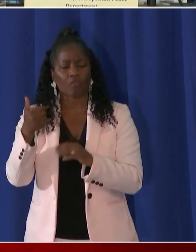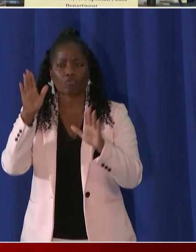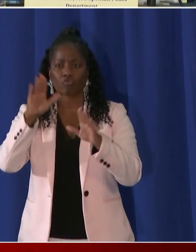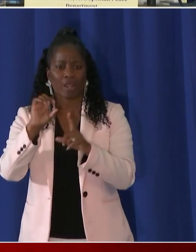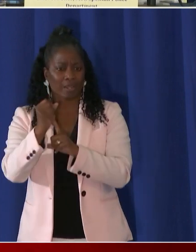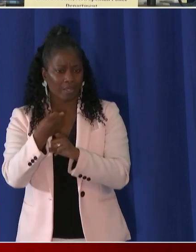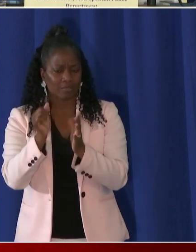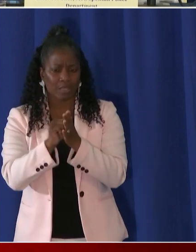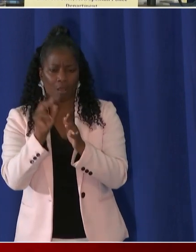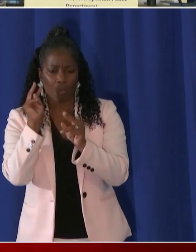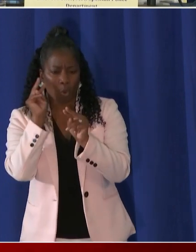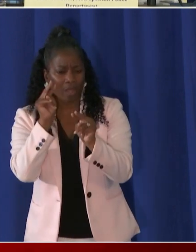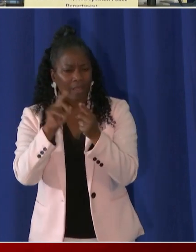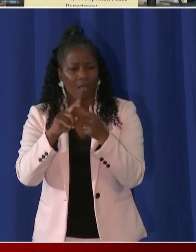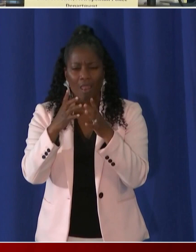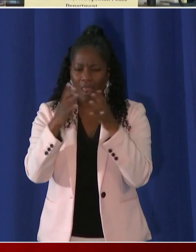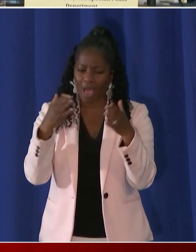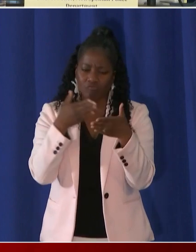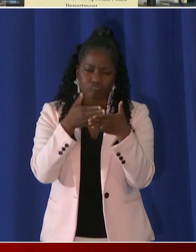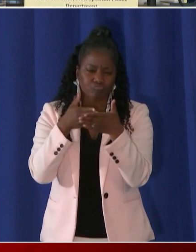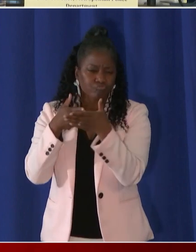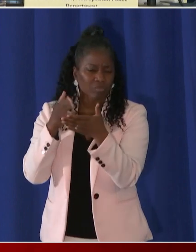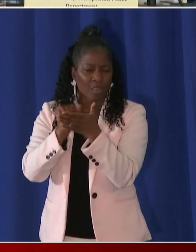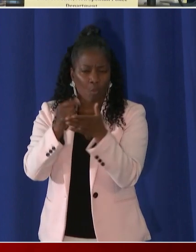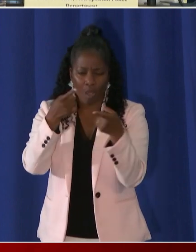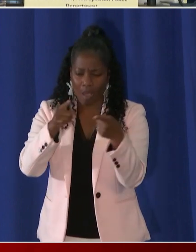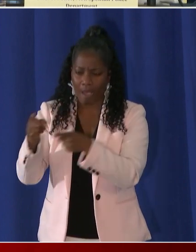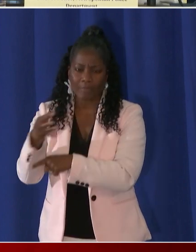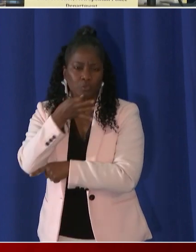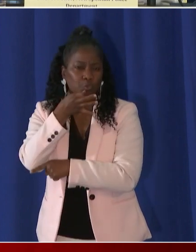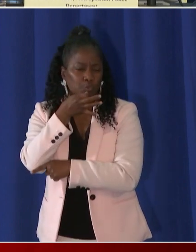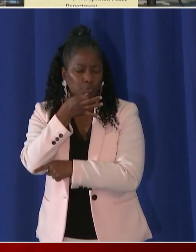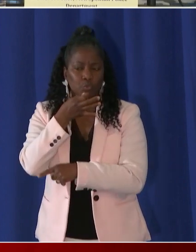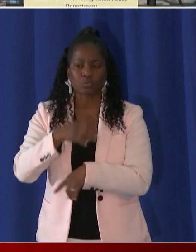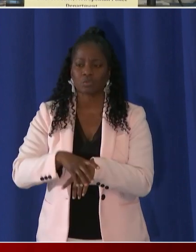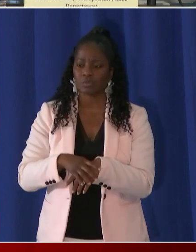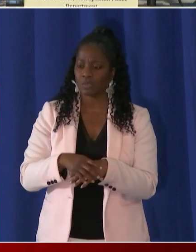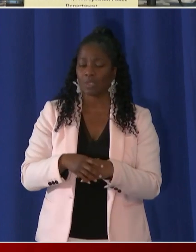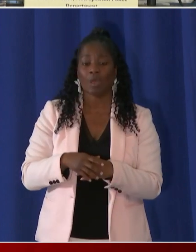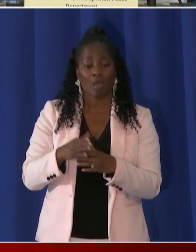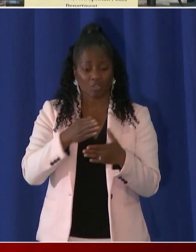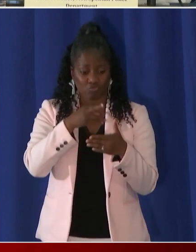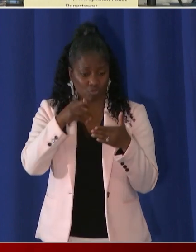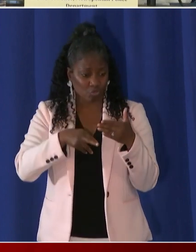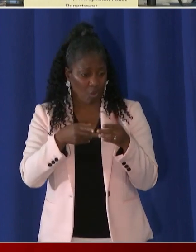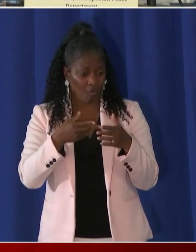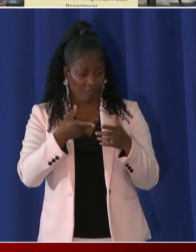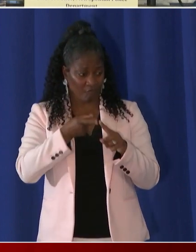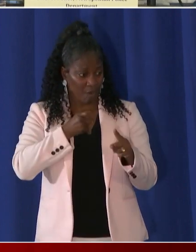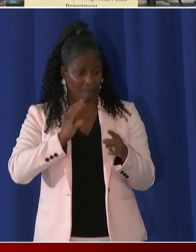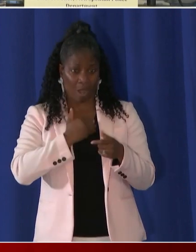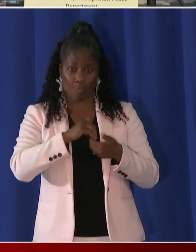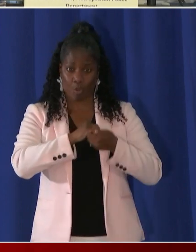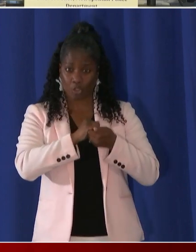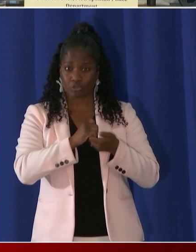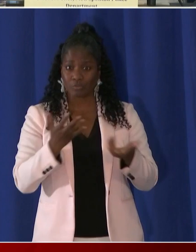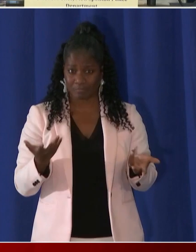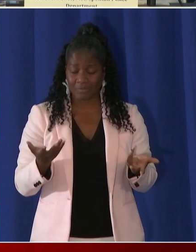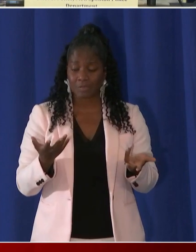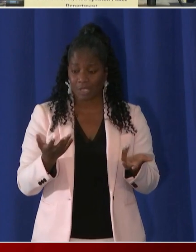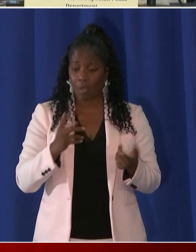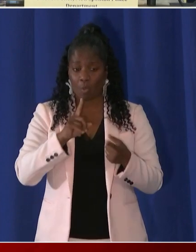we're looking at a lot of indictments that we'll be talking about in the very near future, that's as a result of partnership that's happening. When I think